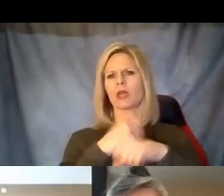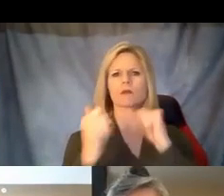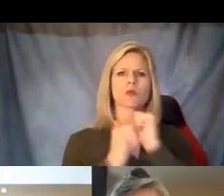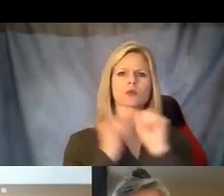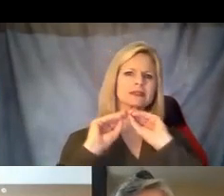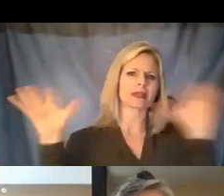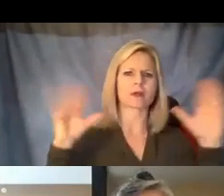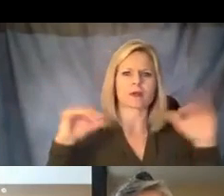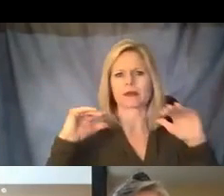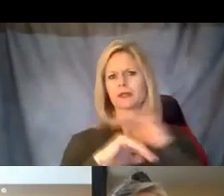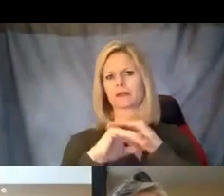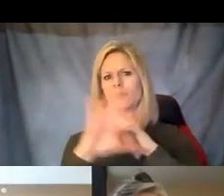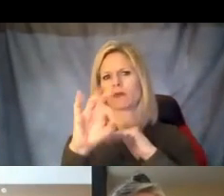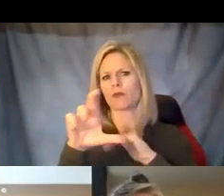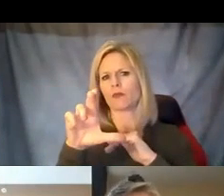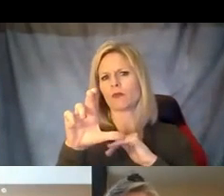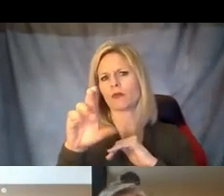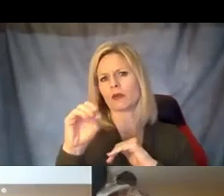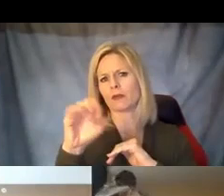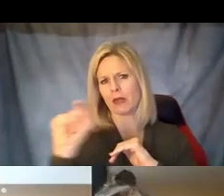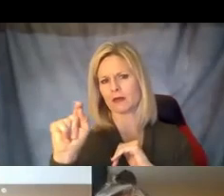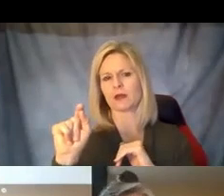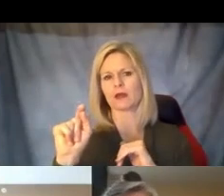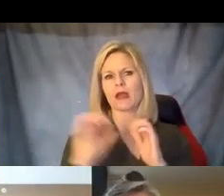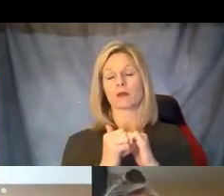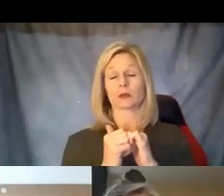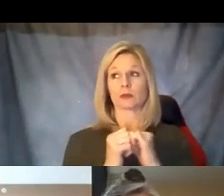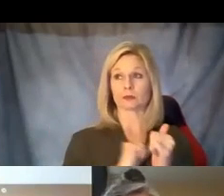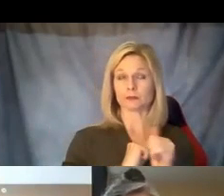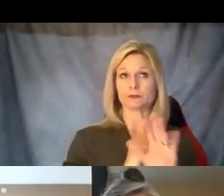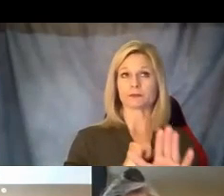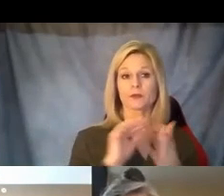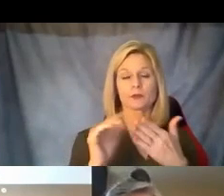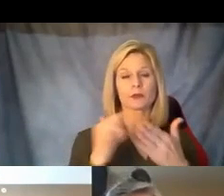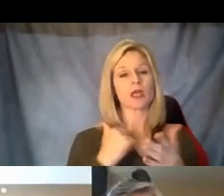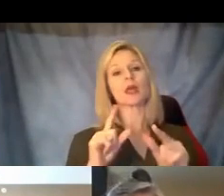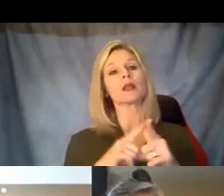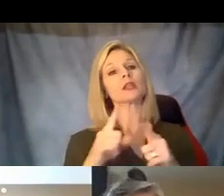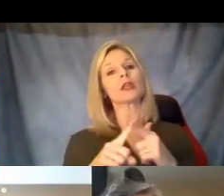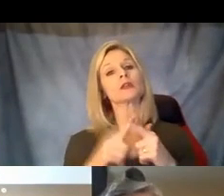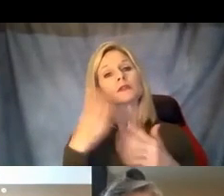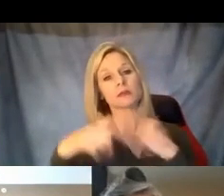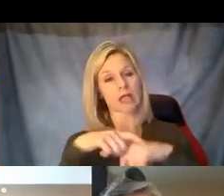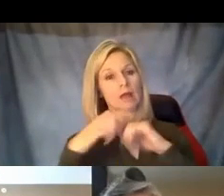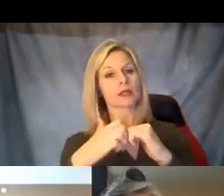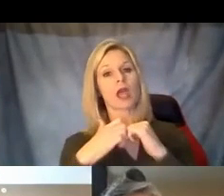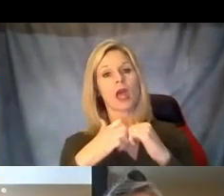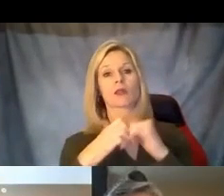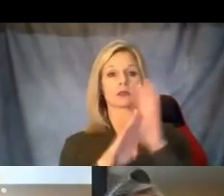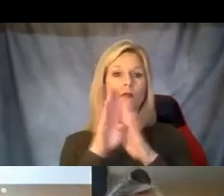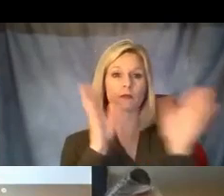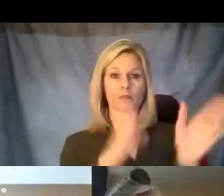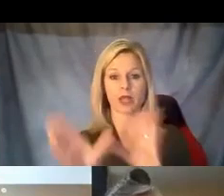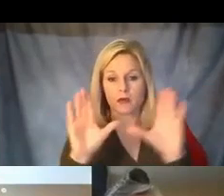formatting? And then I want you to, excuse me, you're going to, spend some time together to make this little plan in your small group. You're going